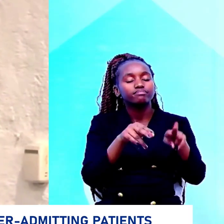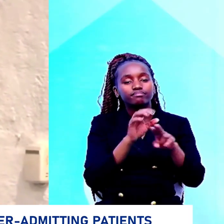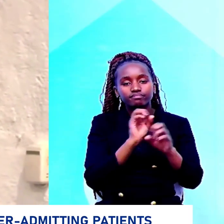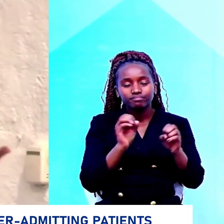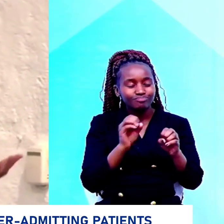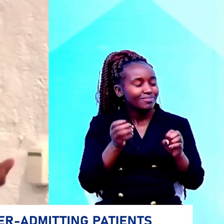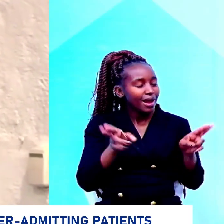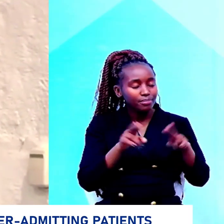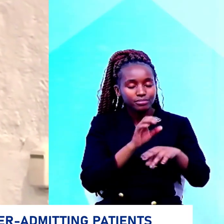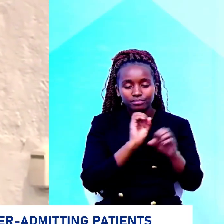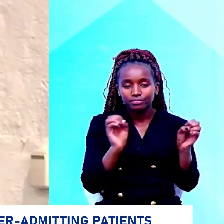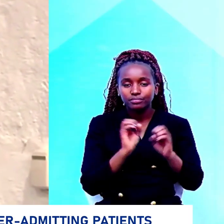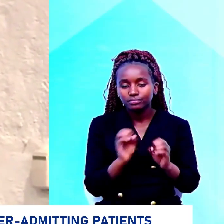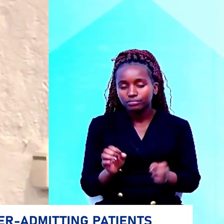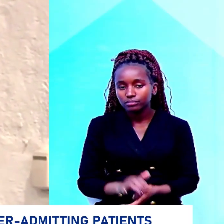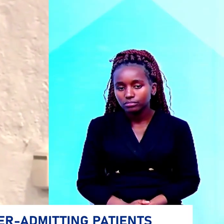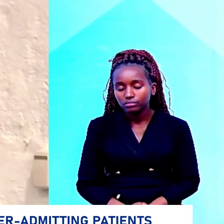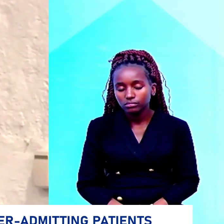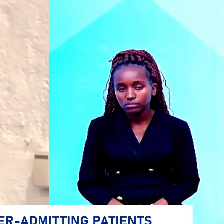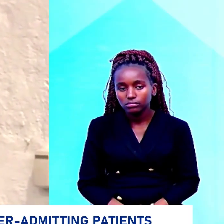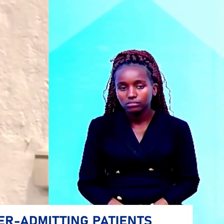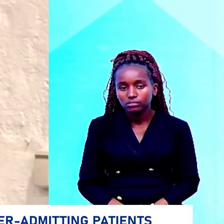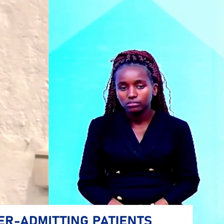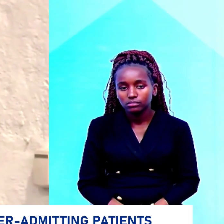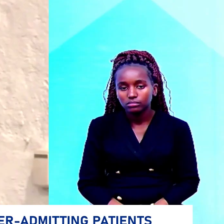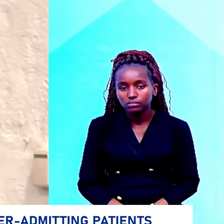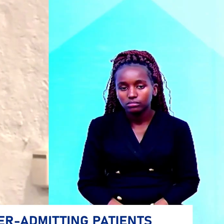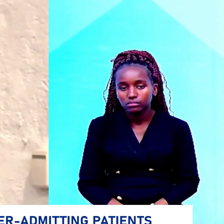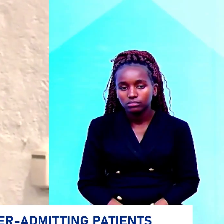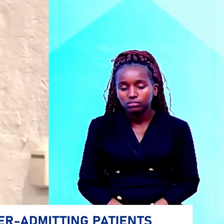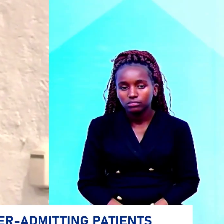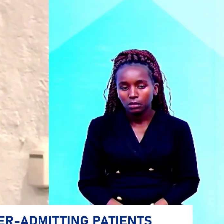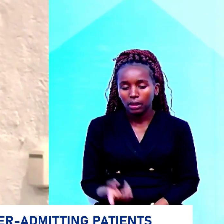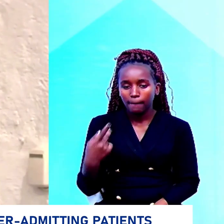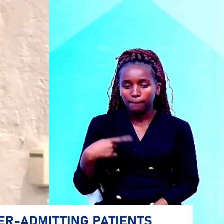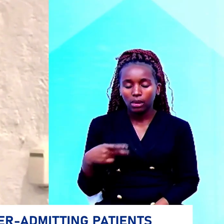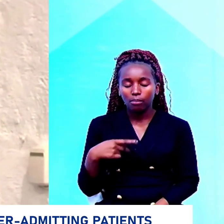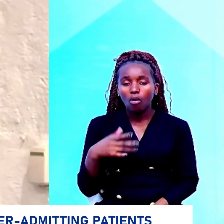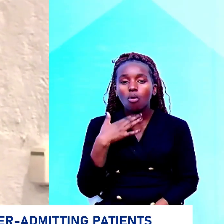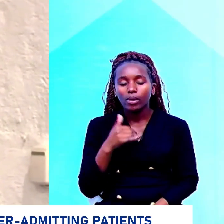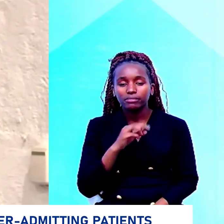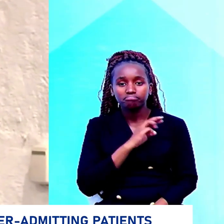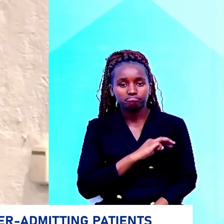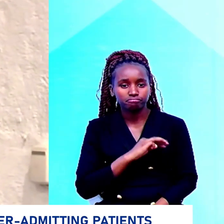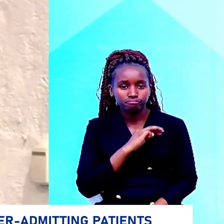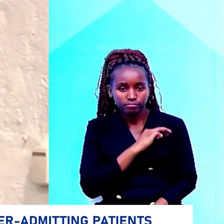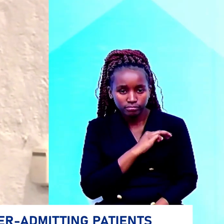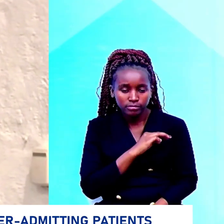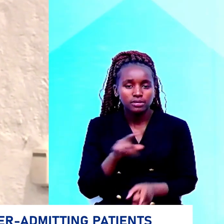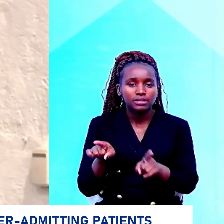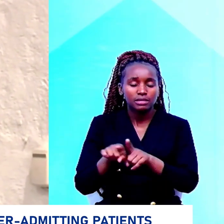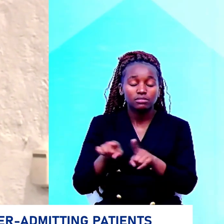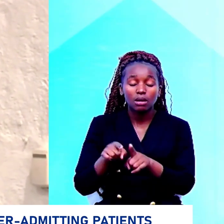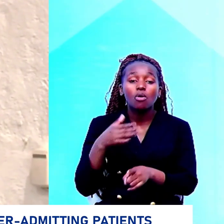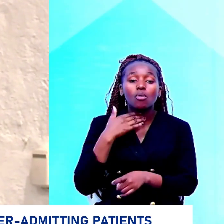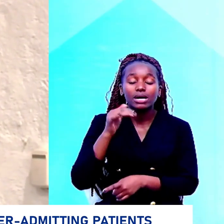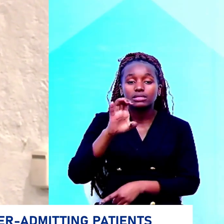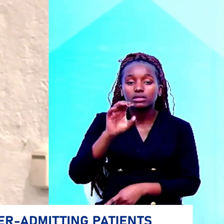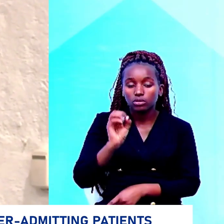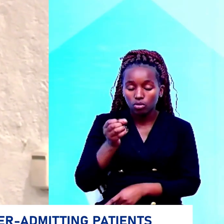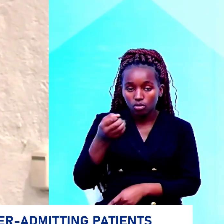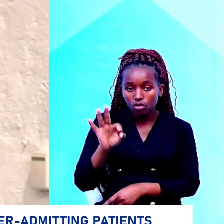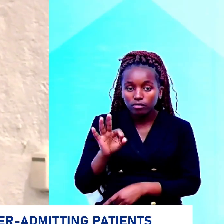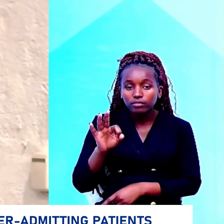People are getting money, they don't want to buy beds. They want Mercy, the CEO of SHA, to pay. They